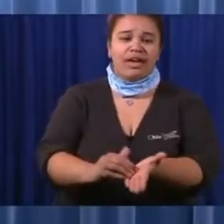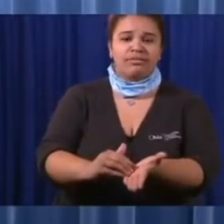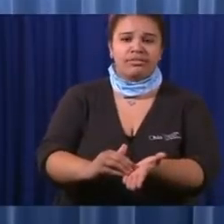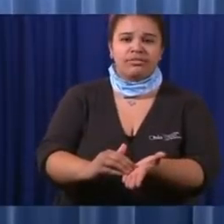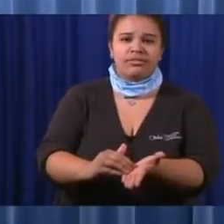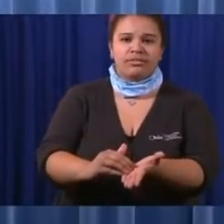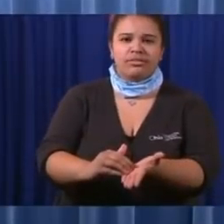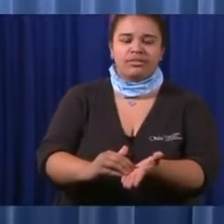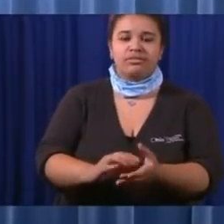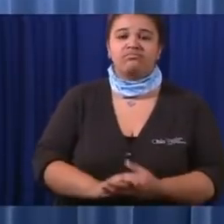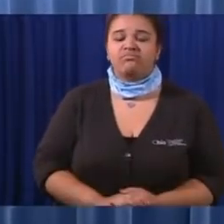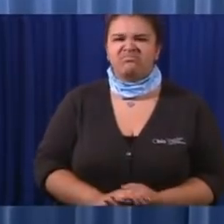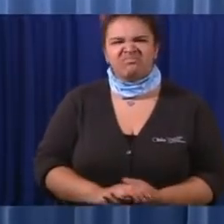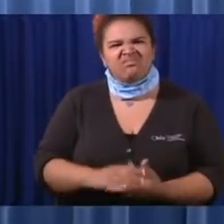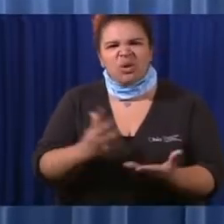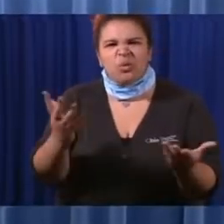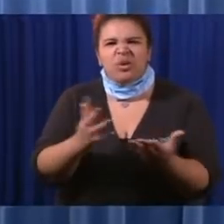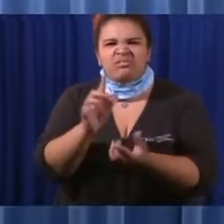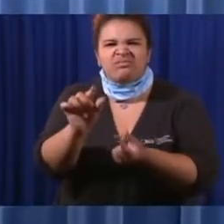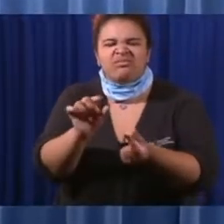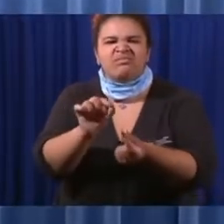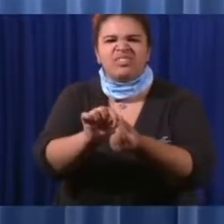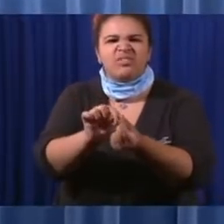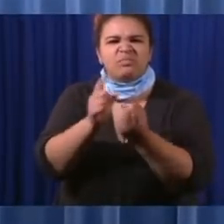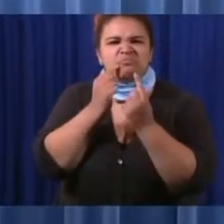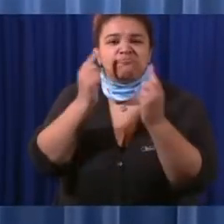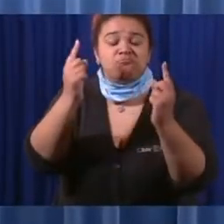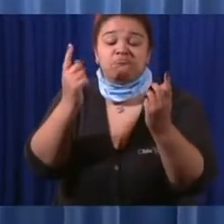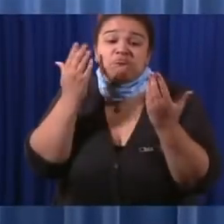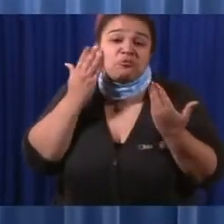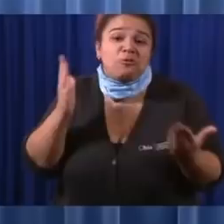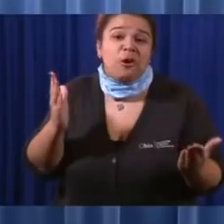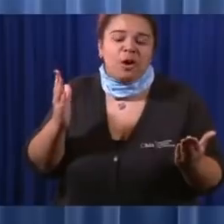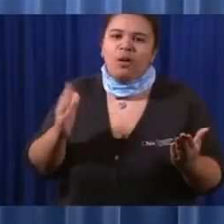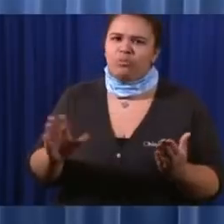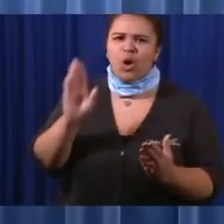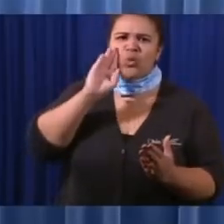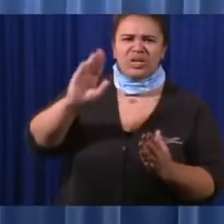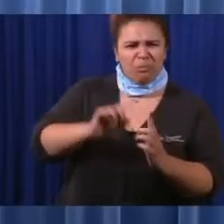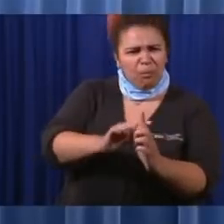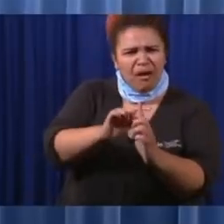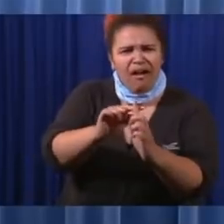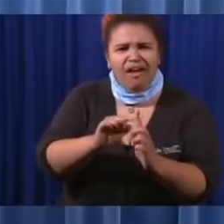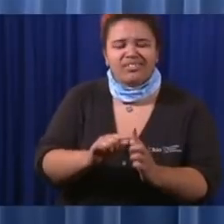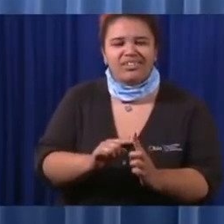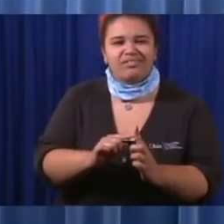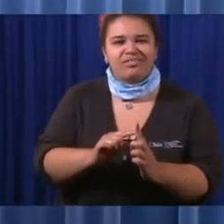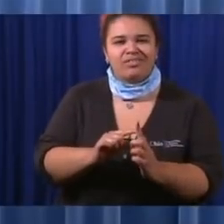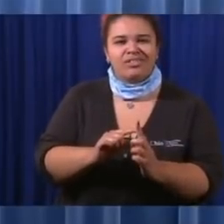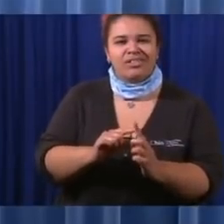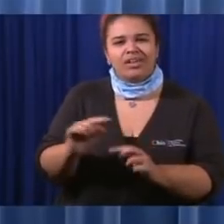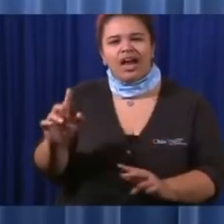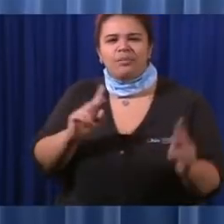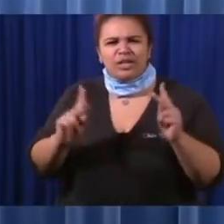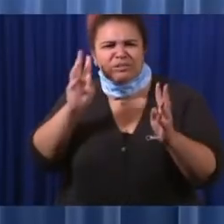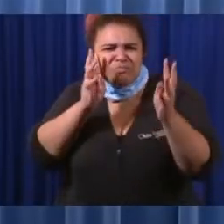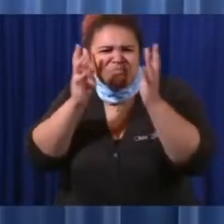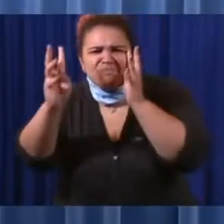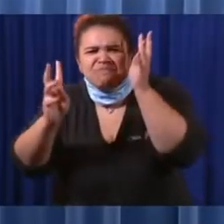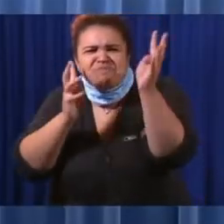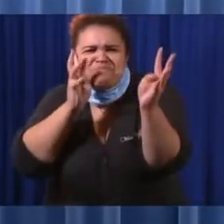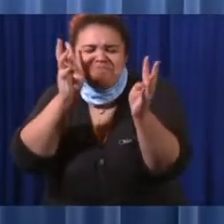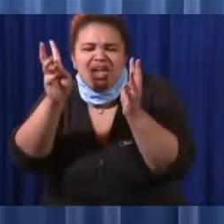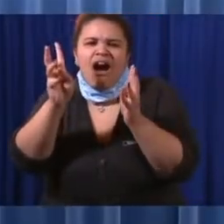things. American ingenuity, innovation, creativity. We're seeing all of that as we battle back. Out of our